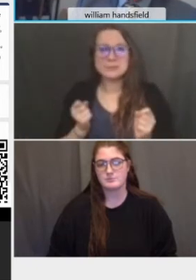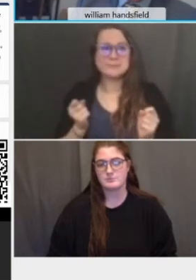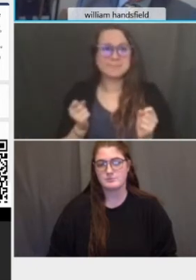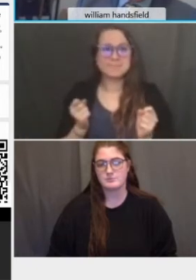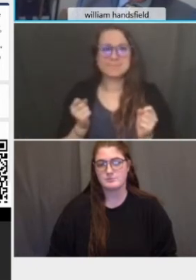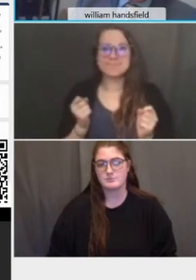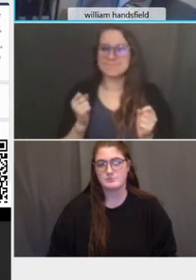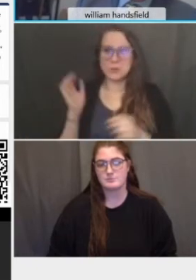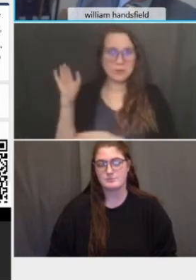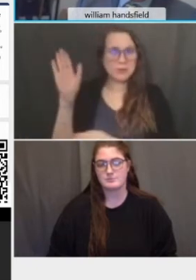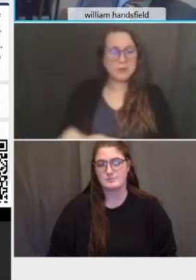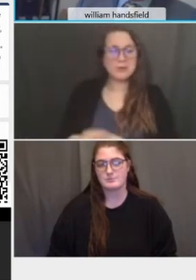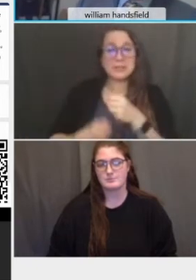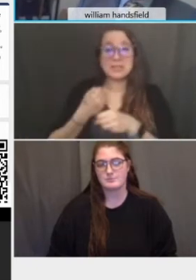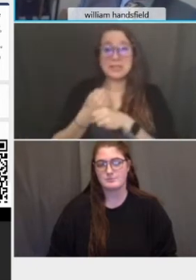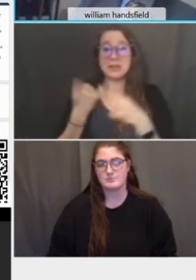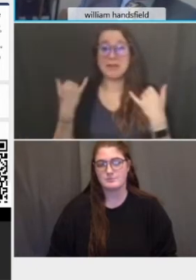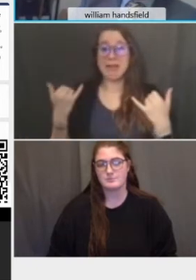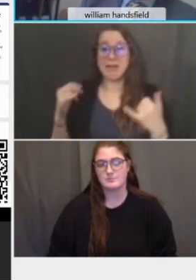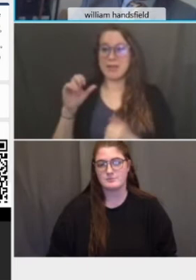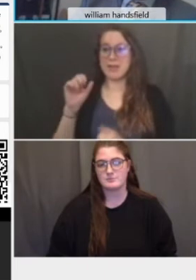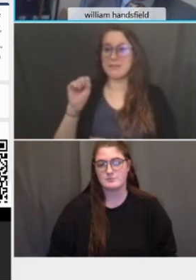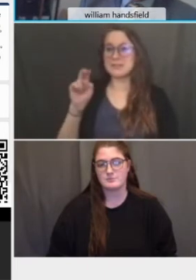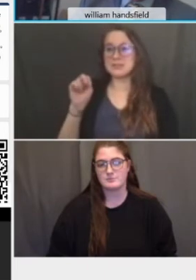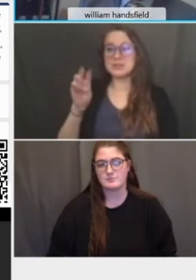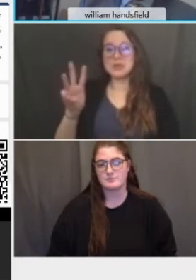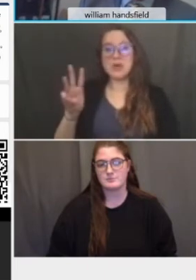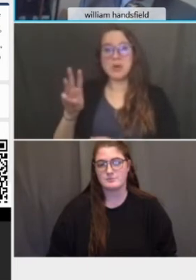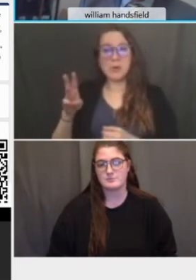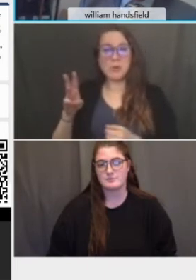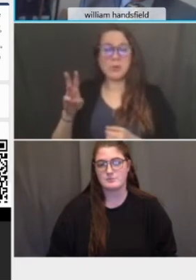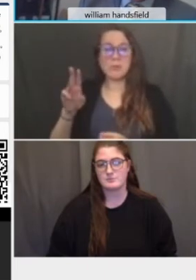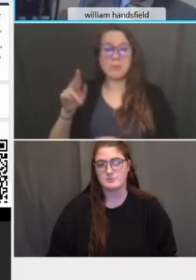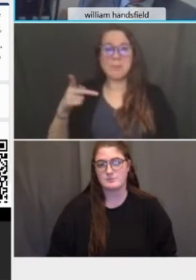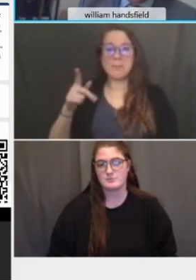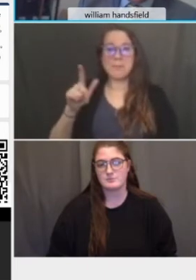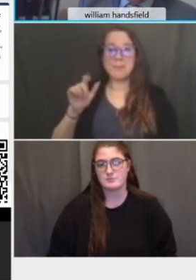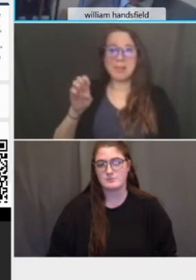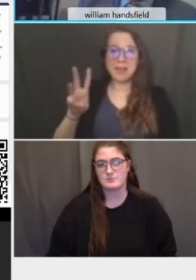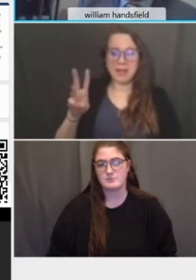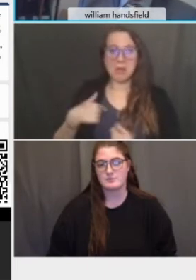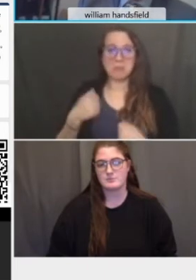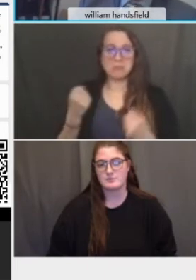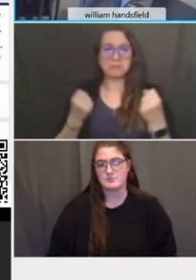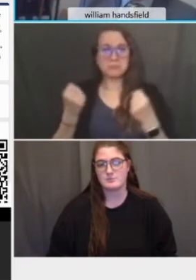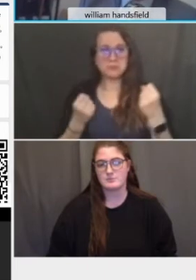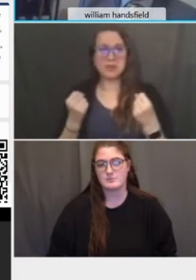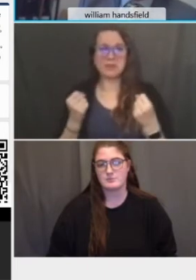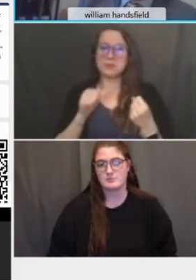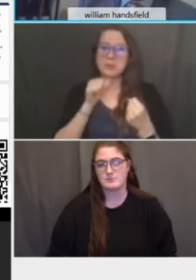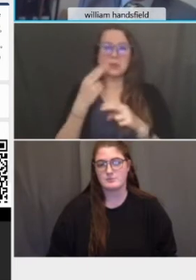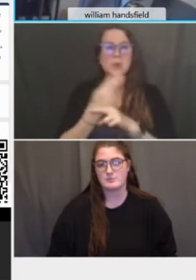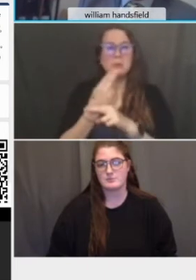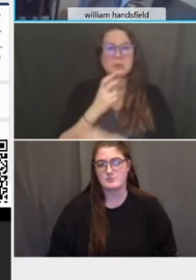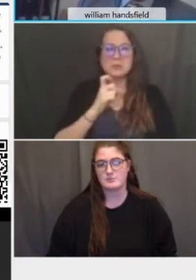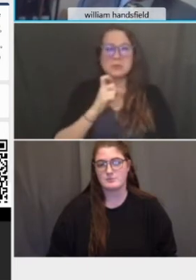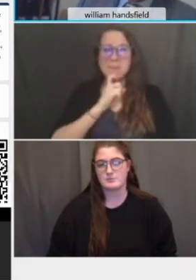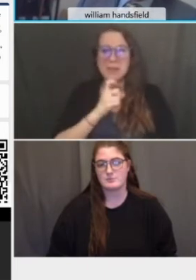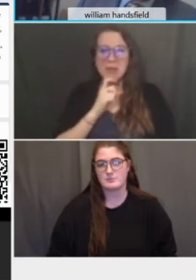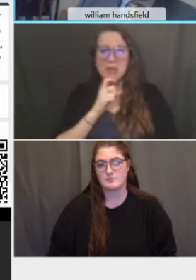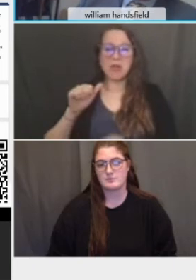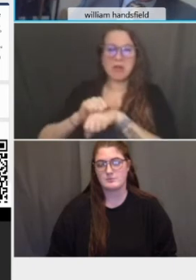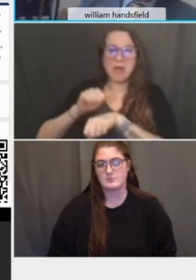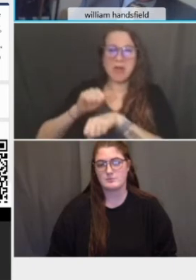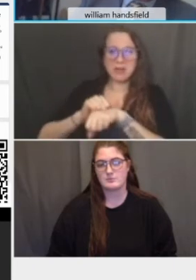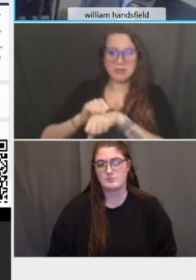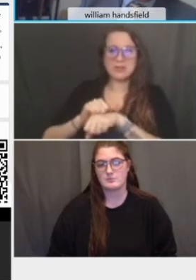now that I drive the snow plows, we do actually need a way to drive over them. So that's partly why we don't use something like a metal or concrete bollard. It